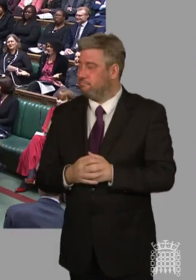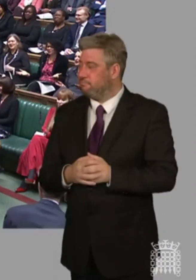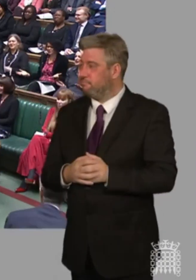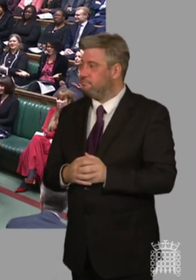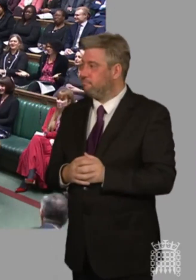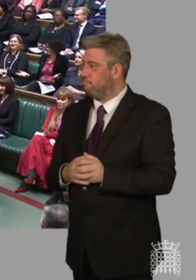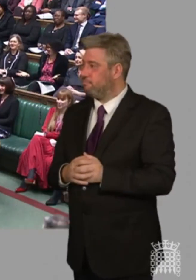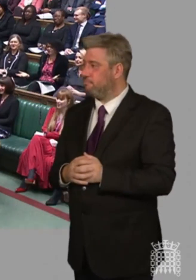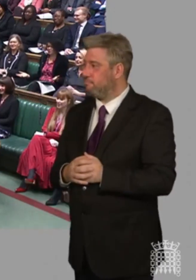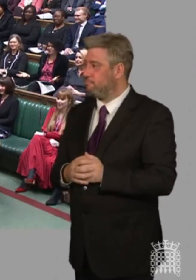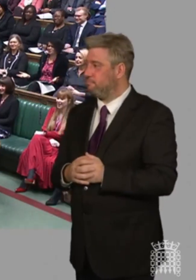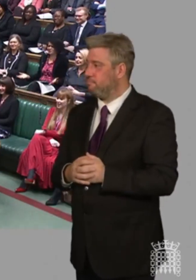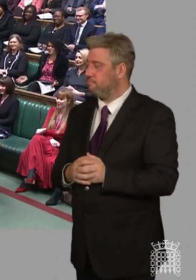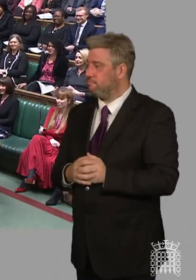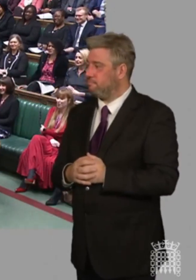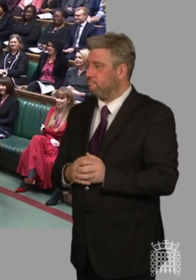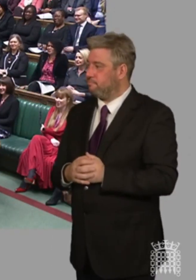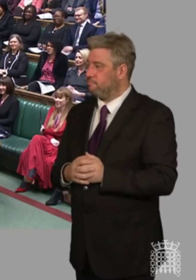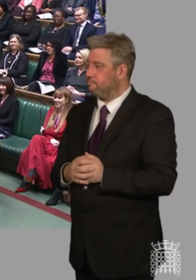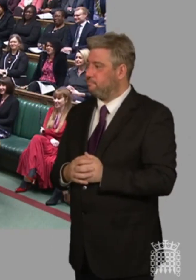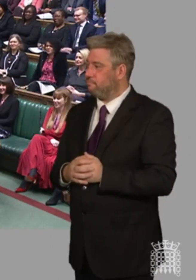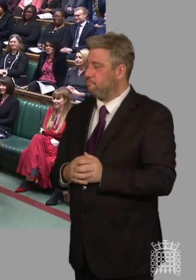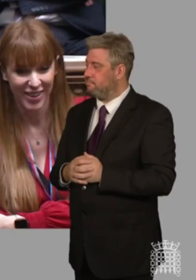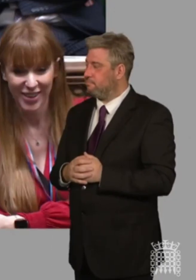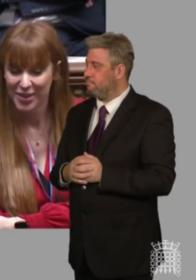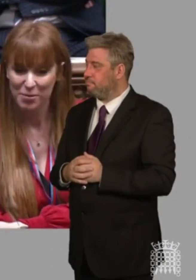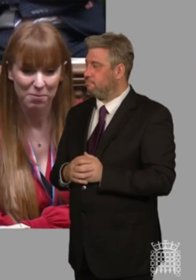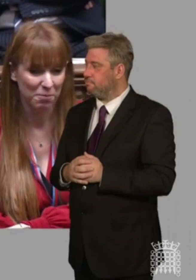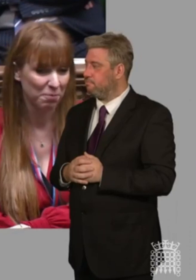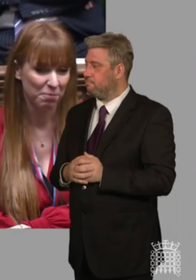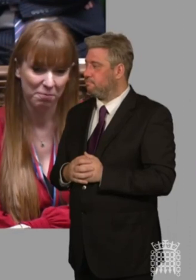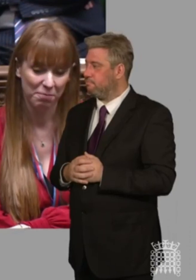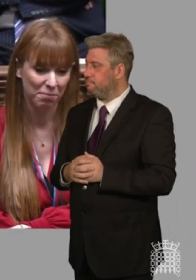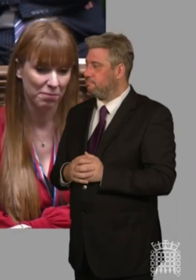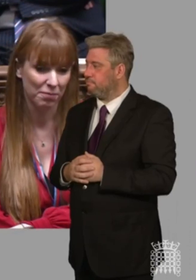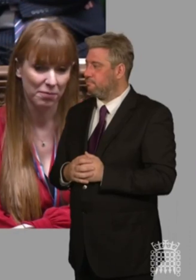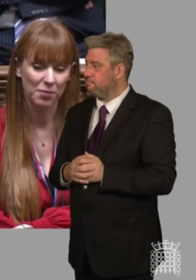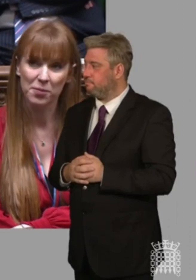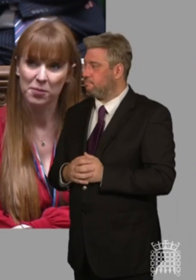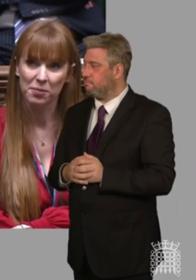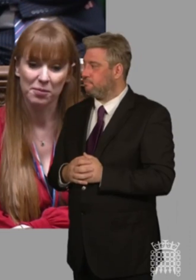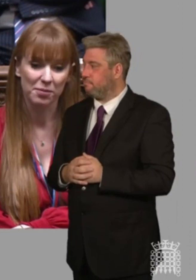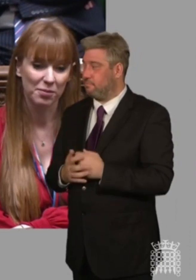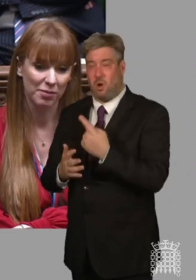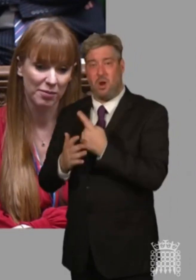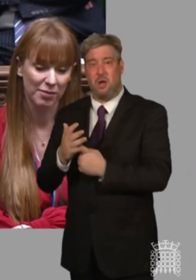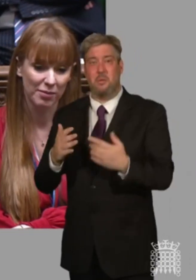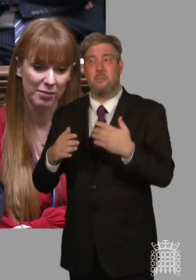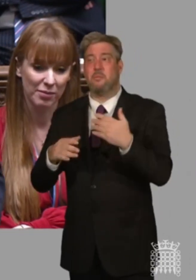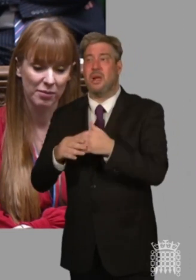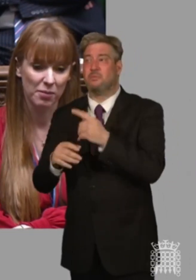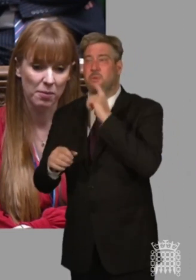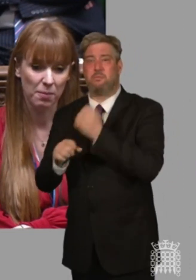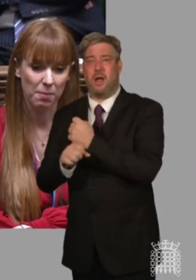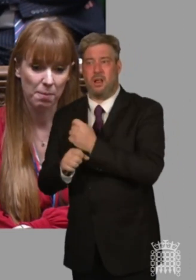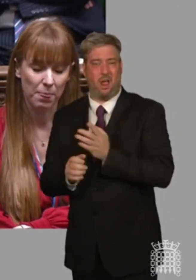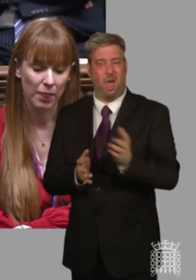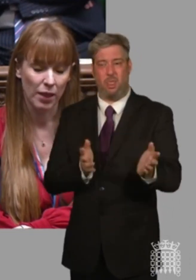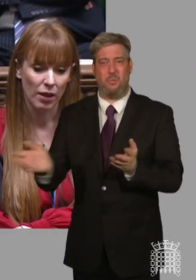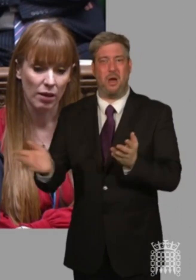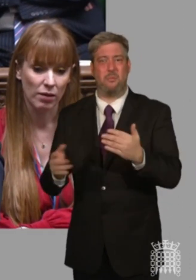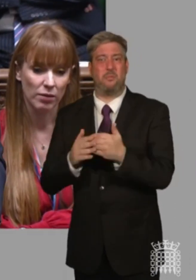Well, Mr. Speaker, he says he stands by his commitments. He once insisted that if he missed his